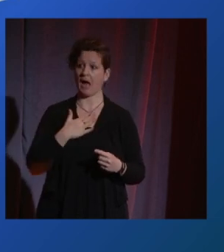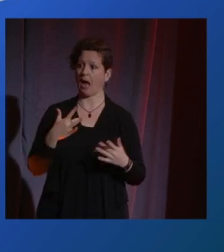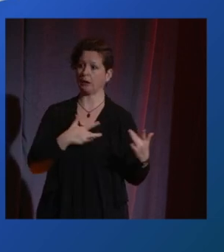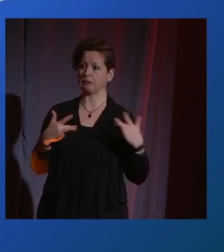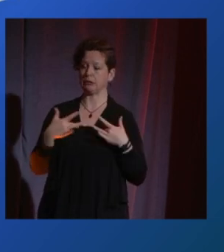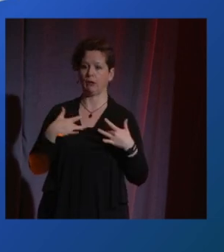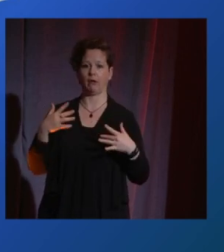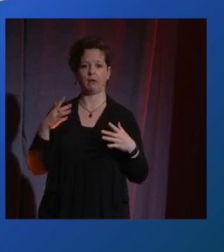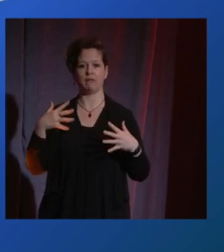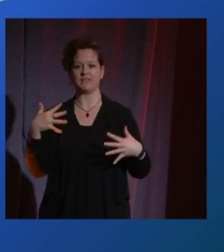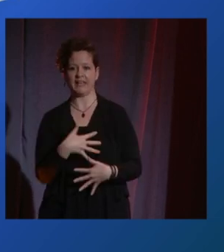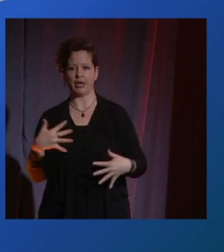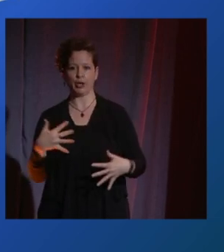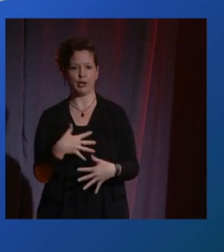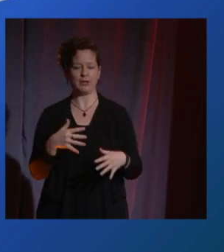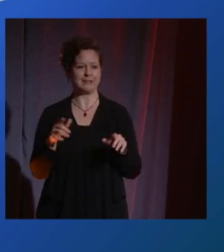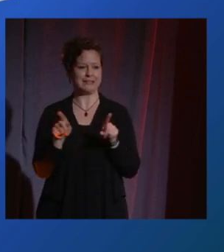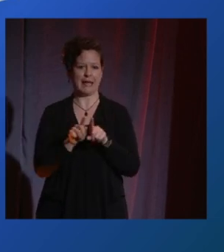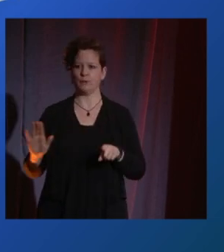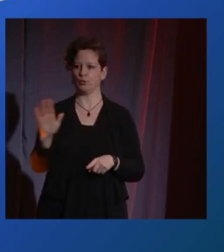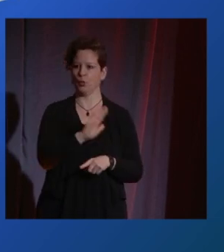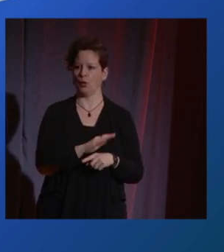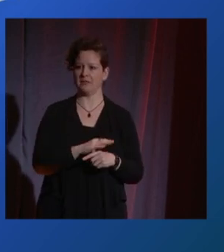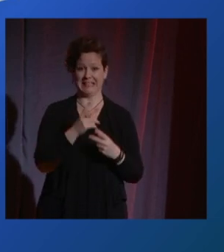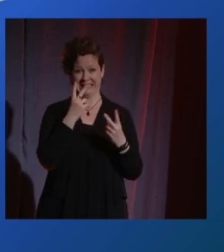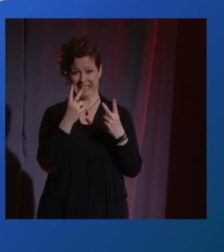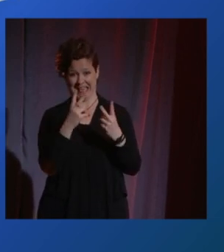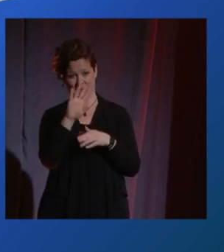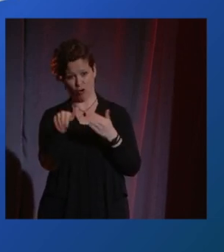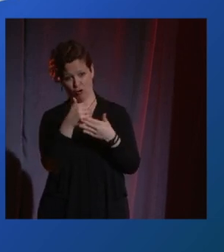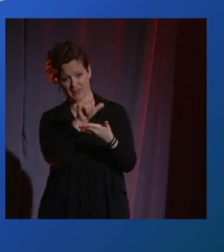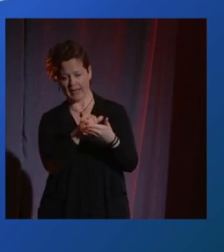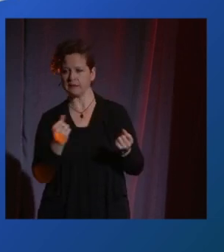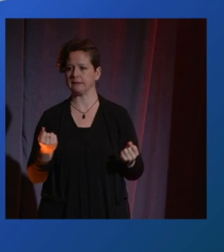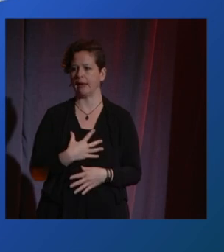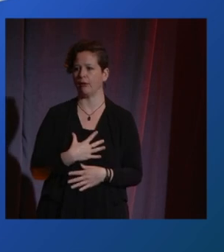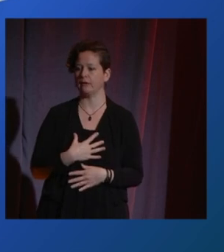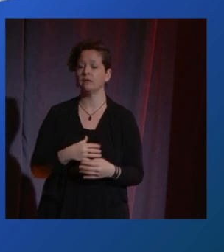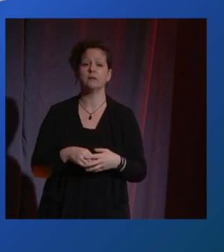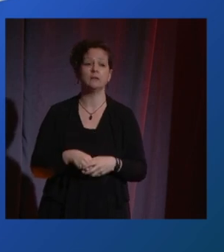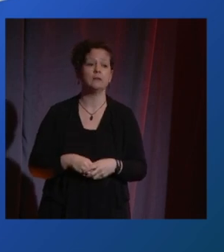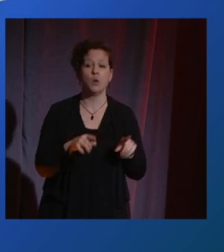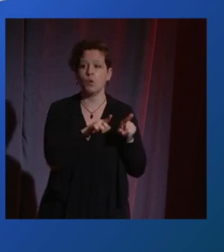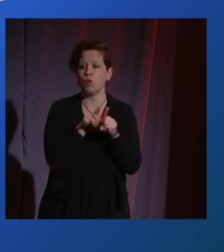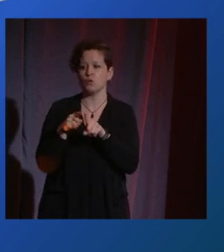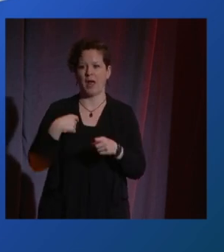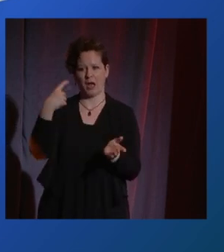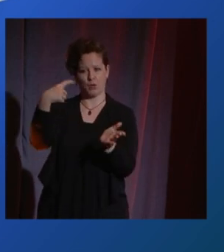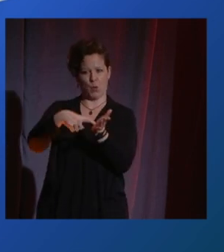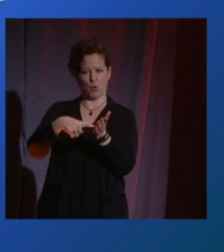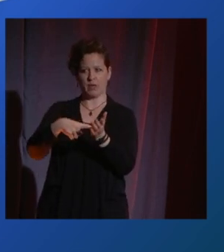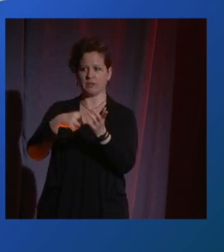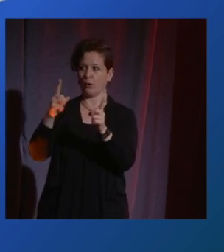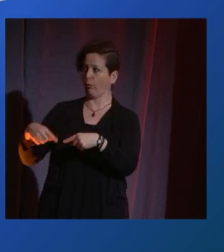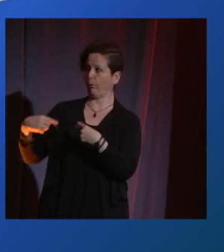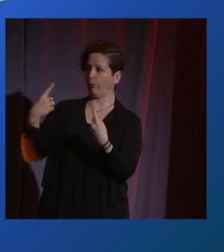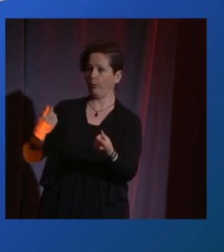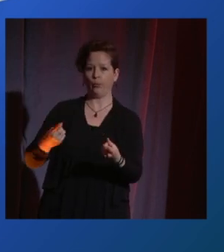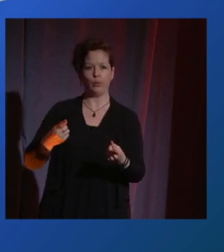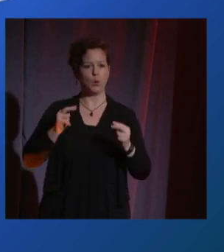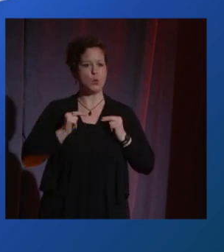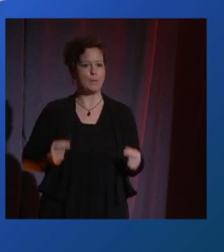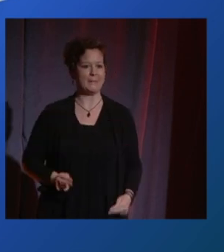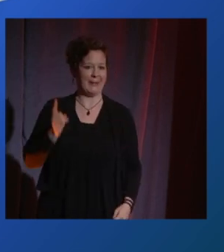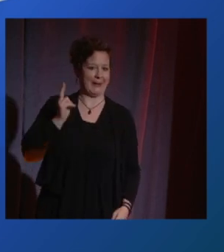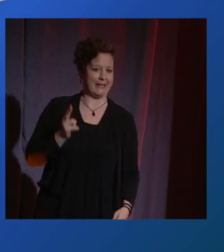room it's it's scary and um but I also notice that through the history of humans especially in the